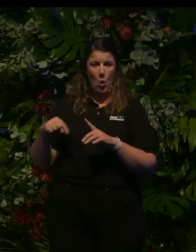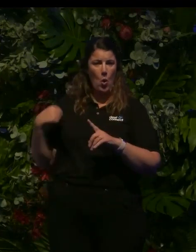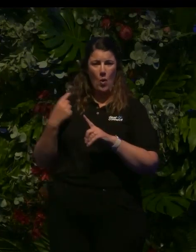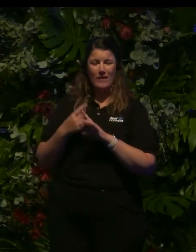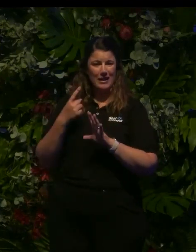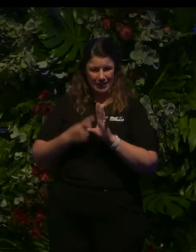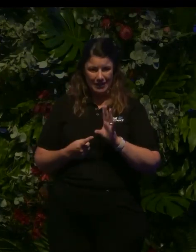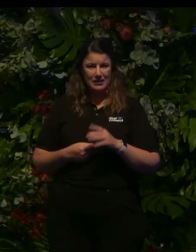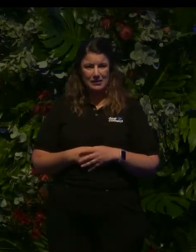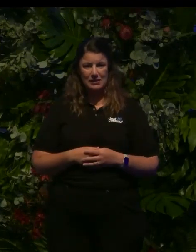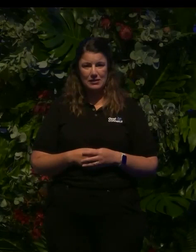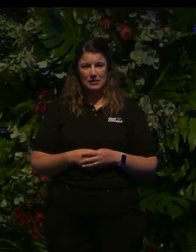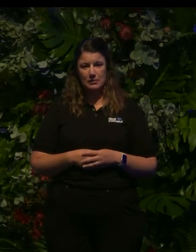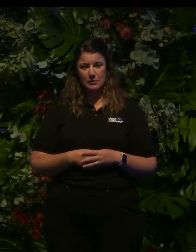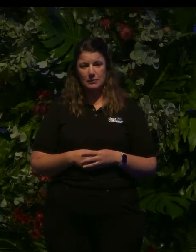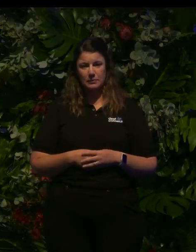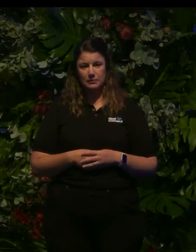even